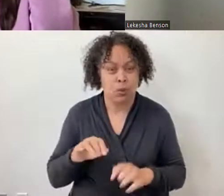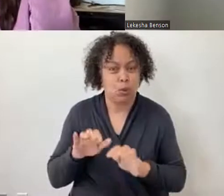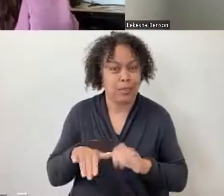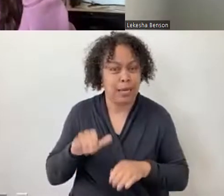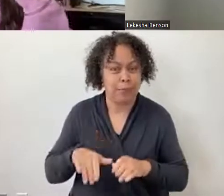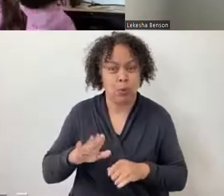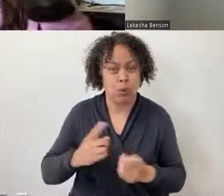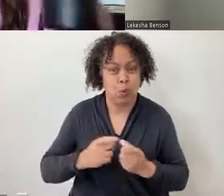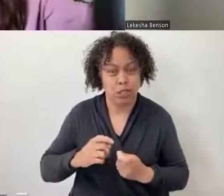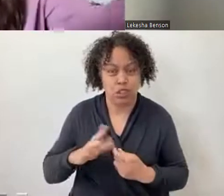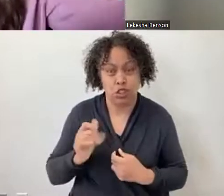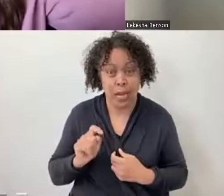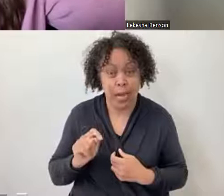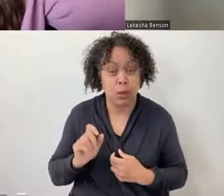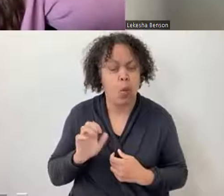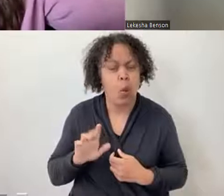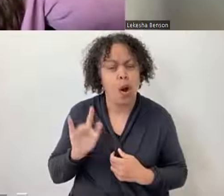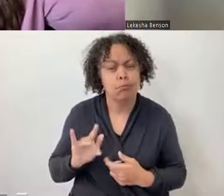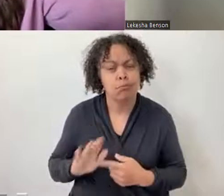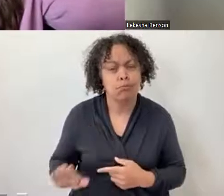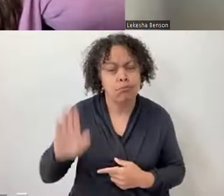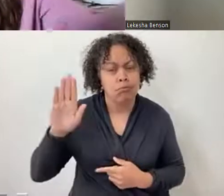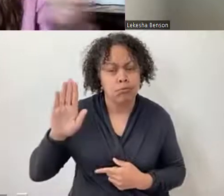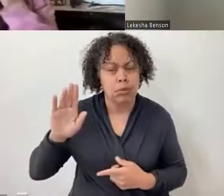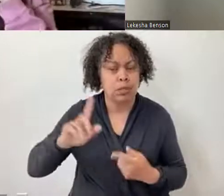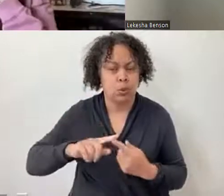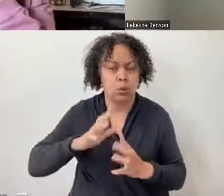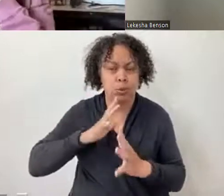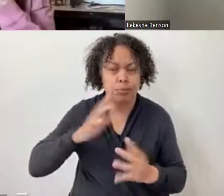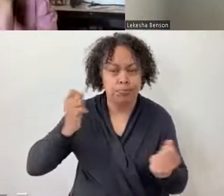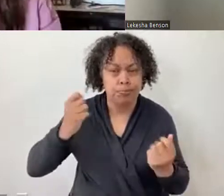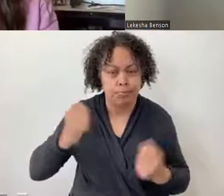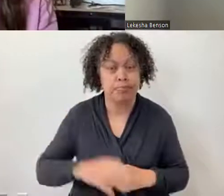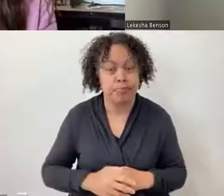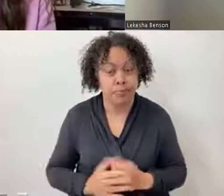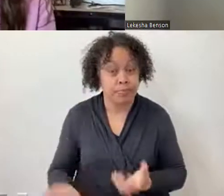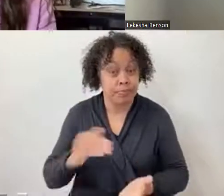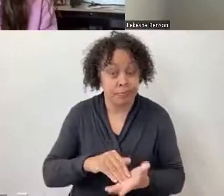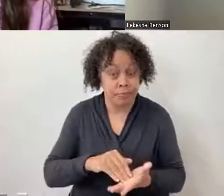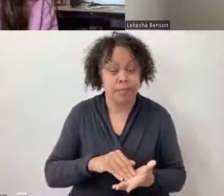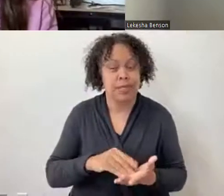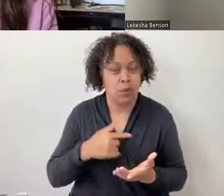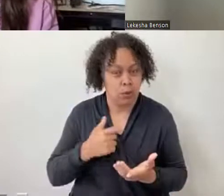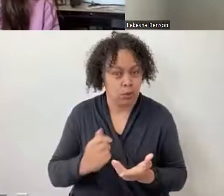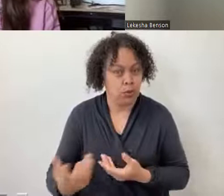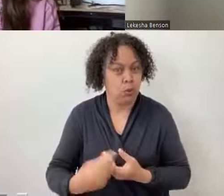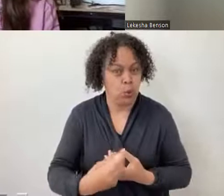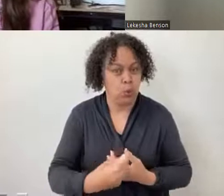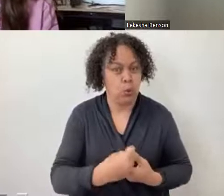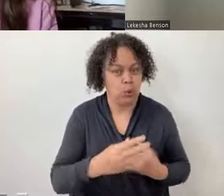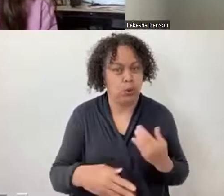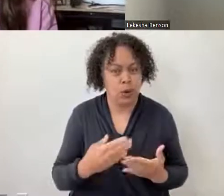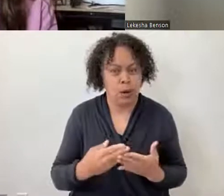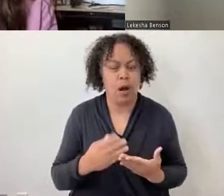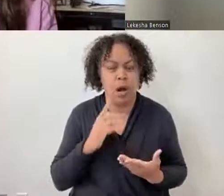chat or to raise your hand if you'd like to share a question openly. We want to ensure that, again, we're being inclusive in surfacing